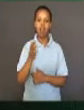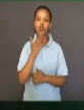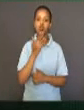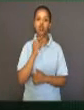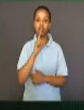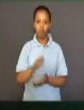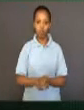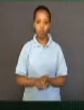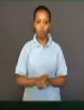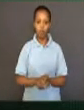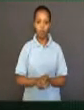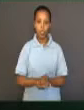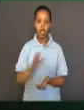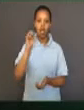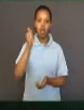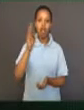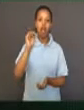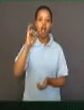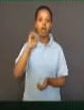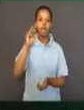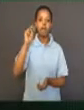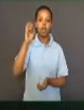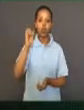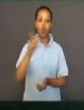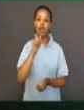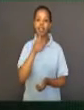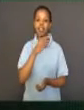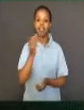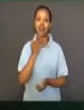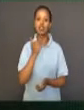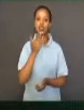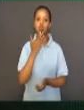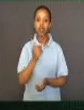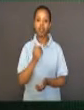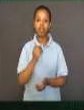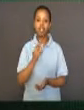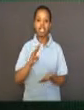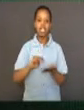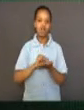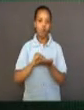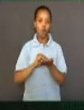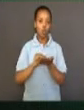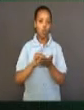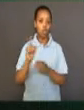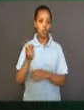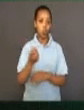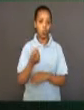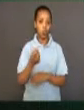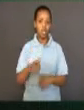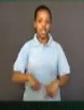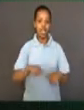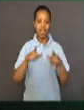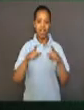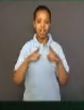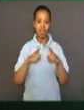The amino acids and sugars were found to be the molecules needed for